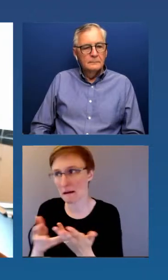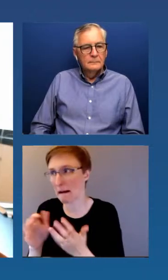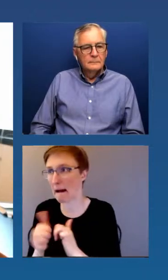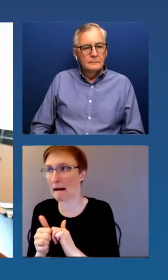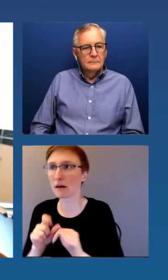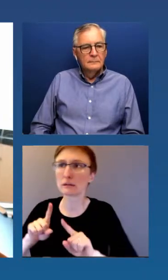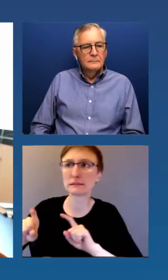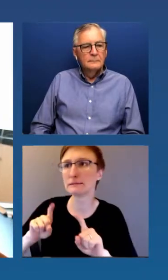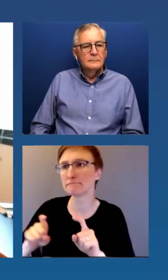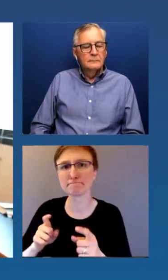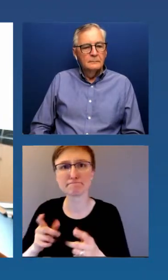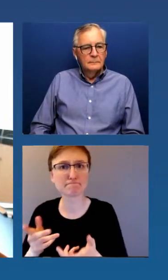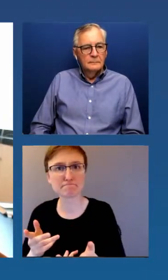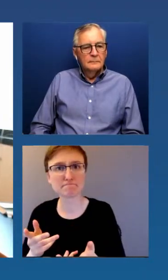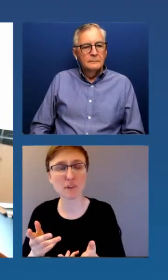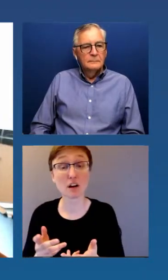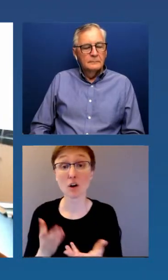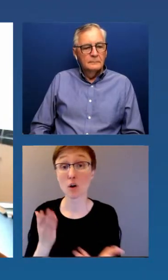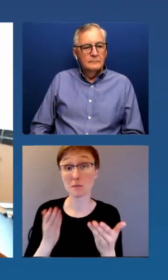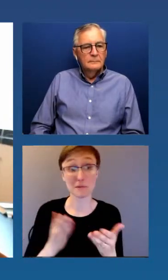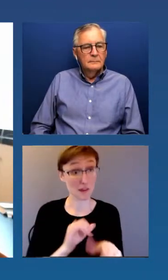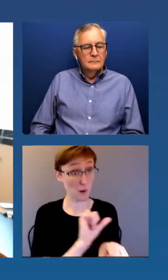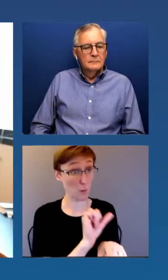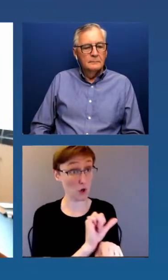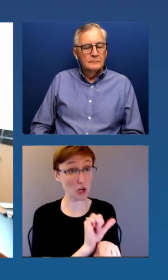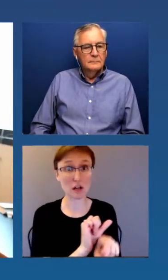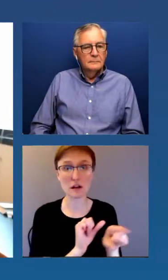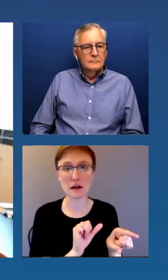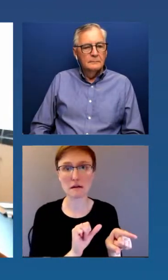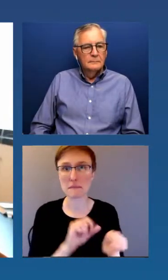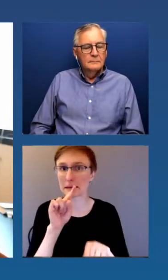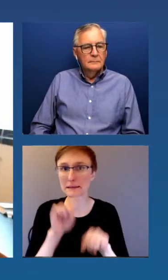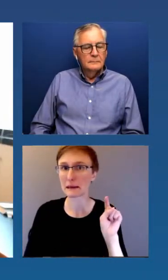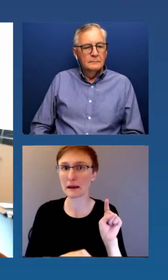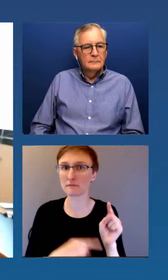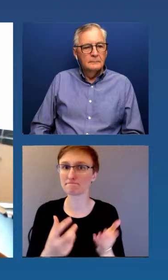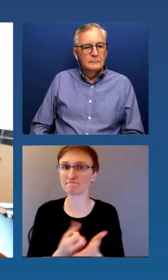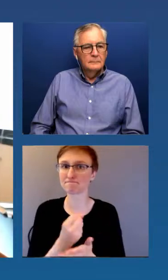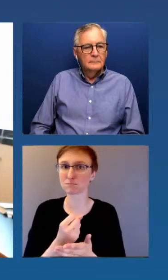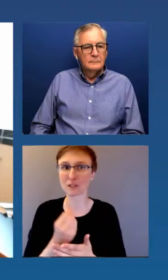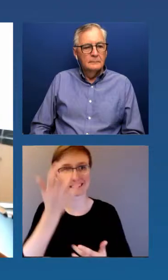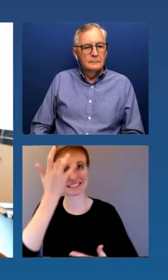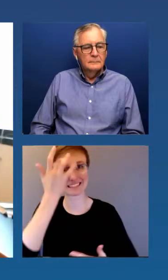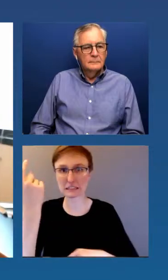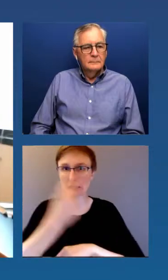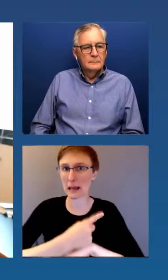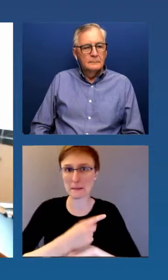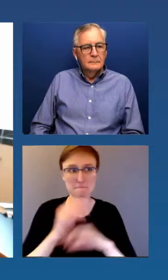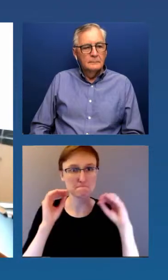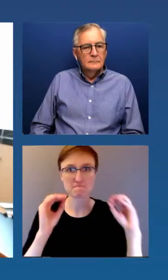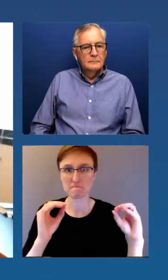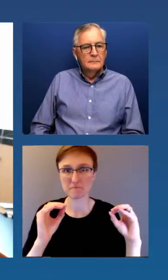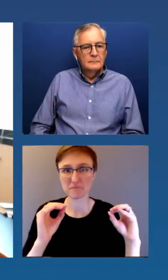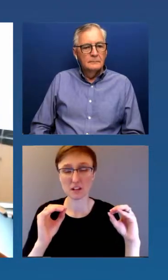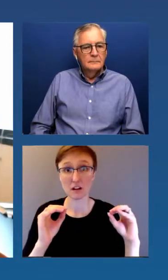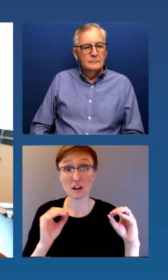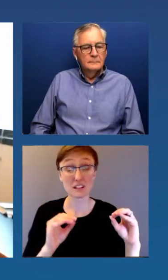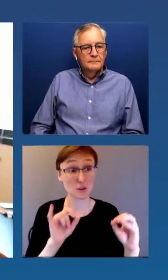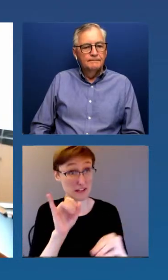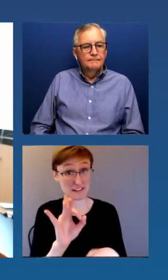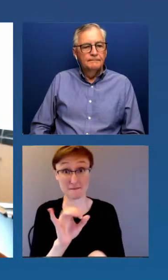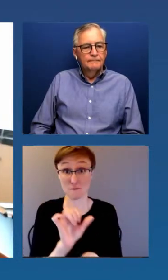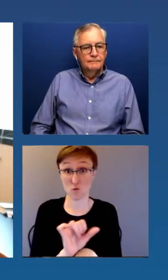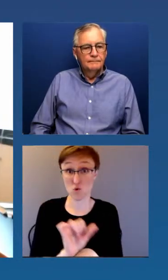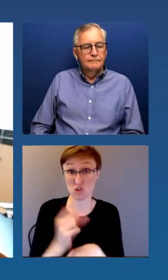work, who's already worried about rent and bills, isn't sure how they would afford groceries in the event that they needed to take time off work to